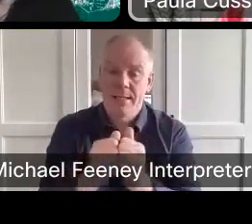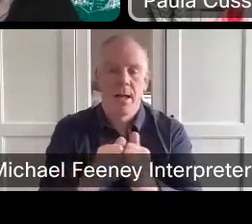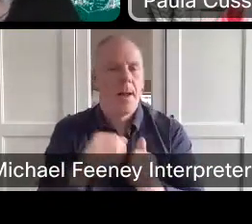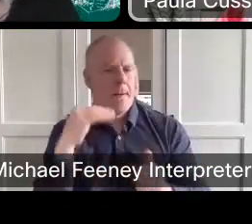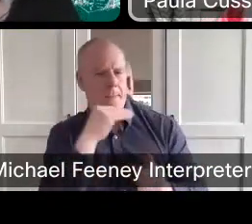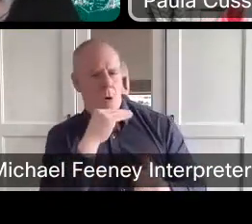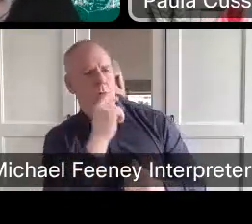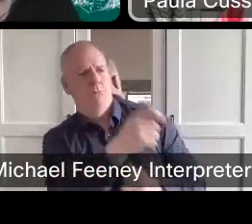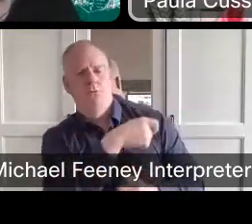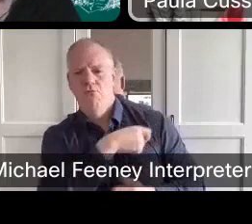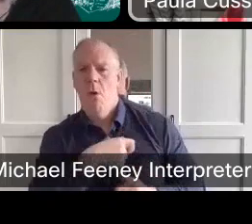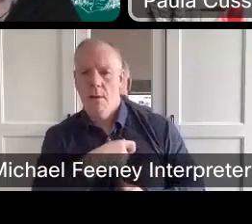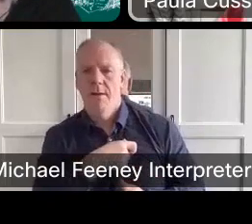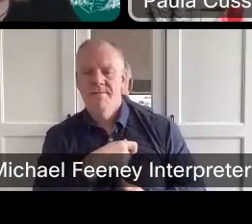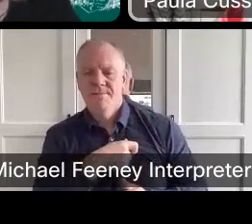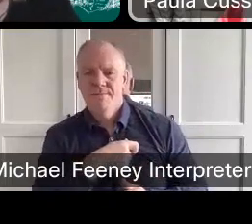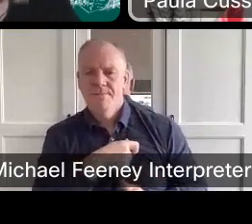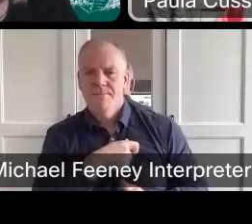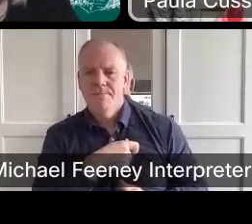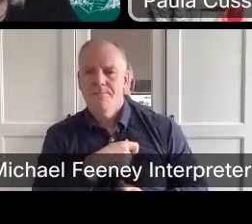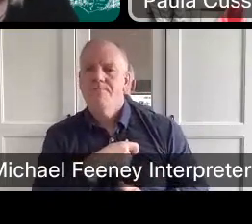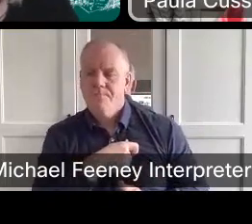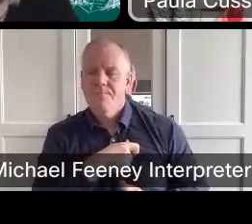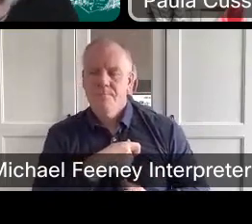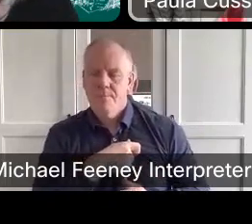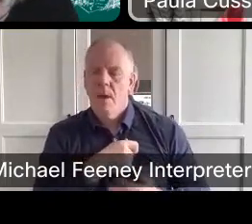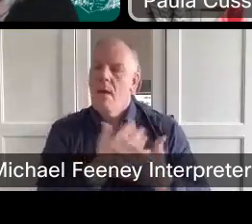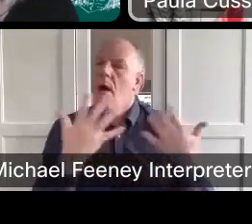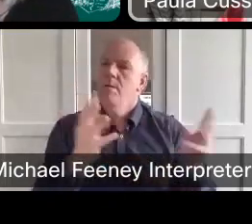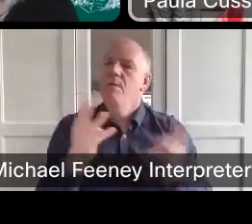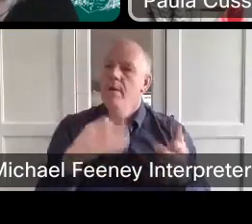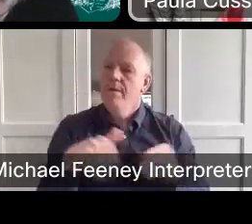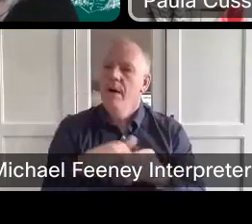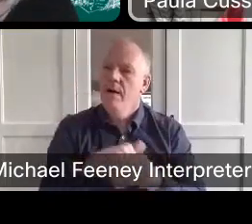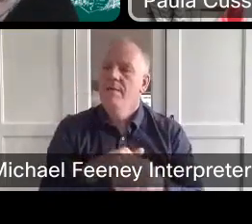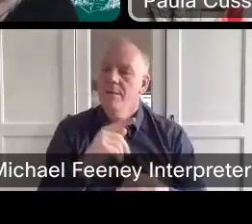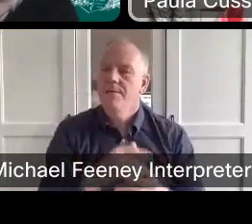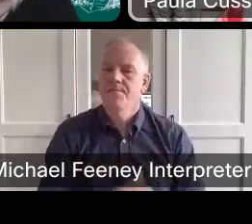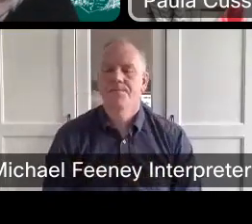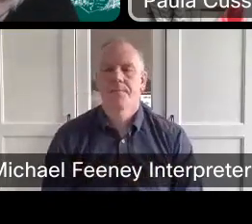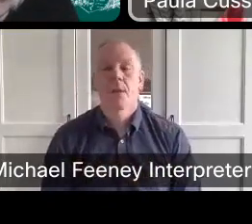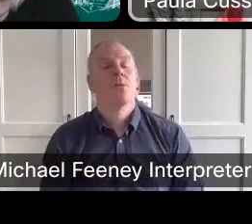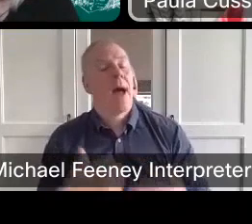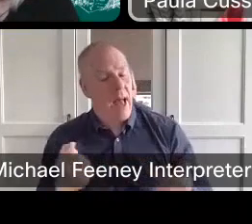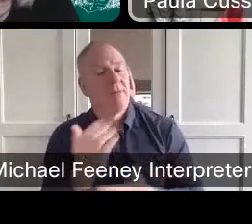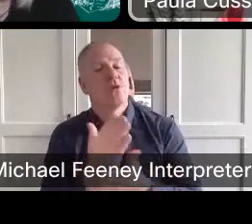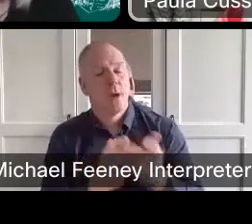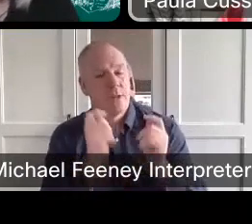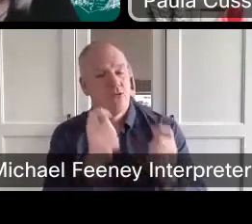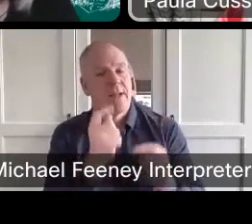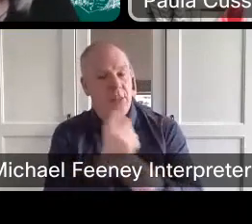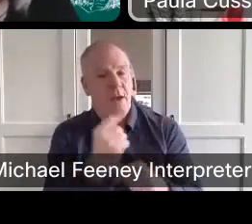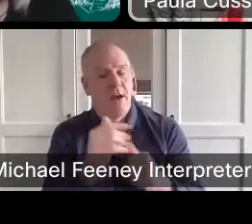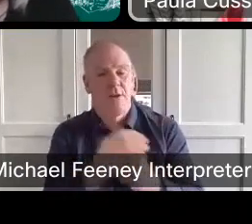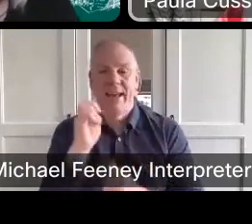role, and we can't underestimate the amount that is involved in that role. So we have some training on our designated person in our